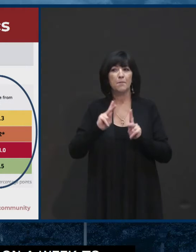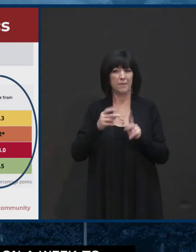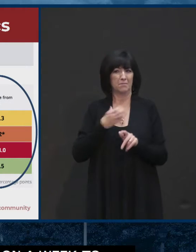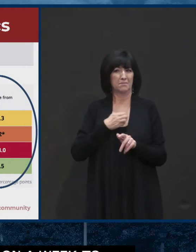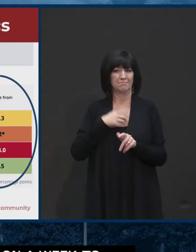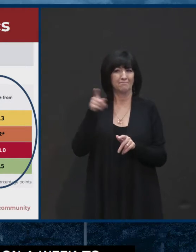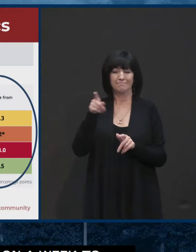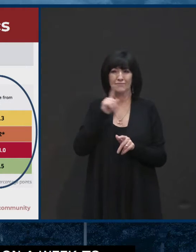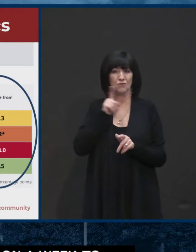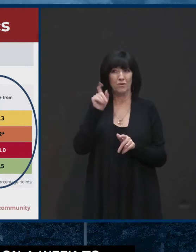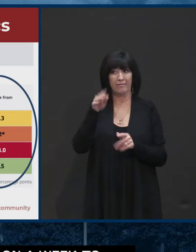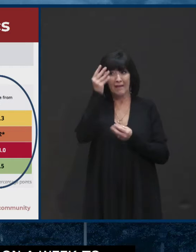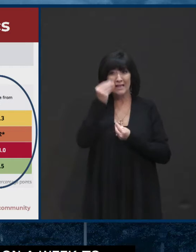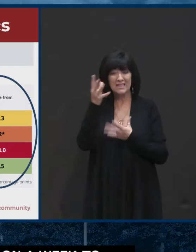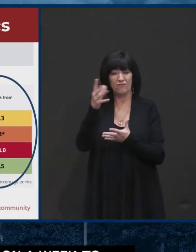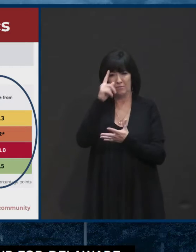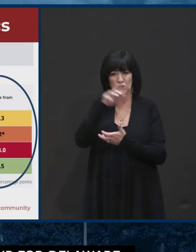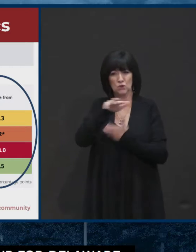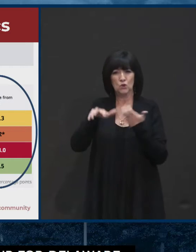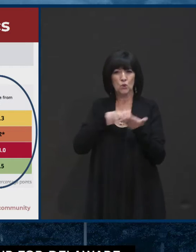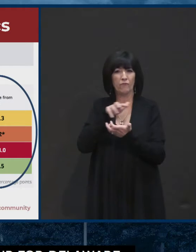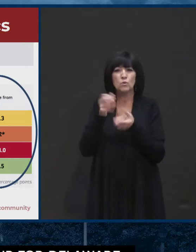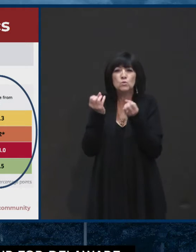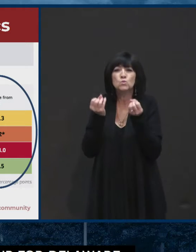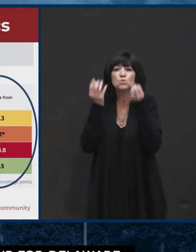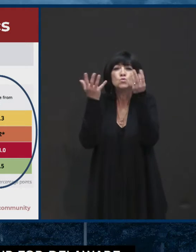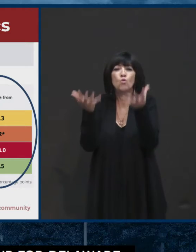this additional information. So when you